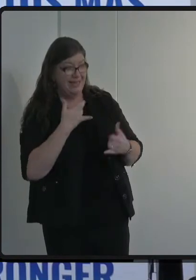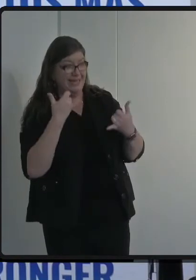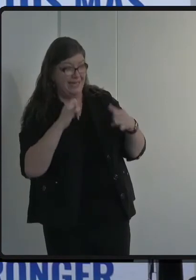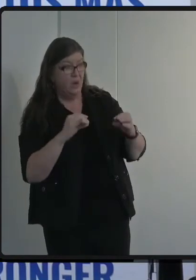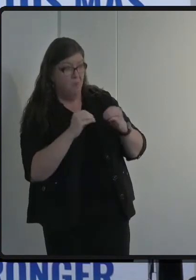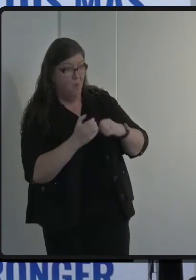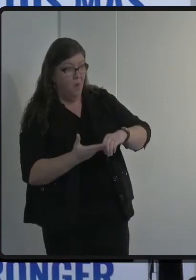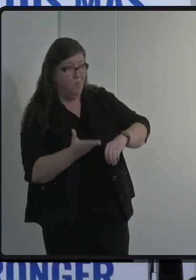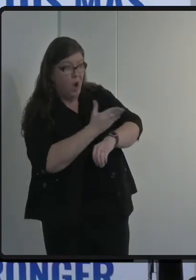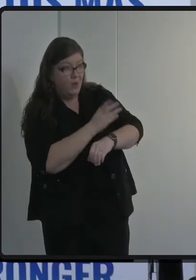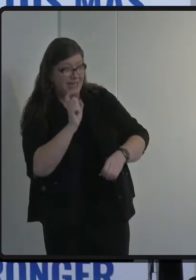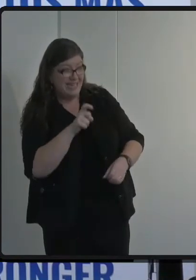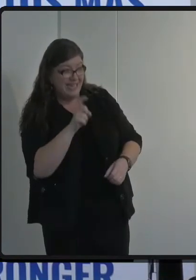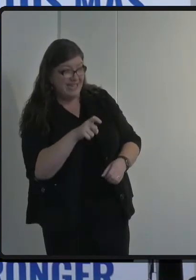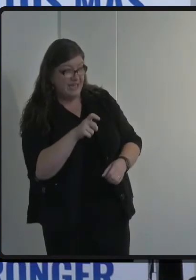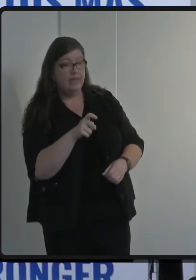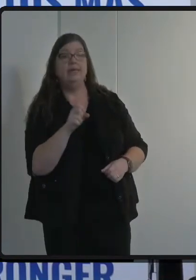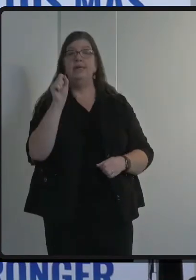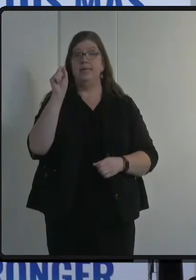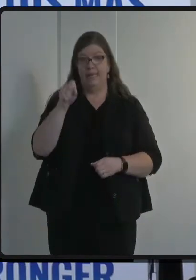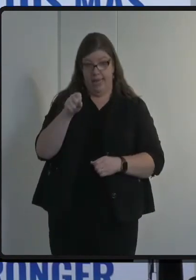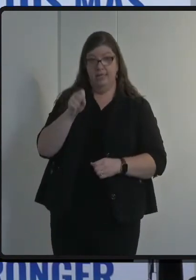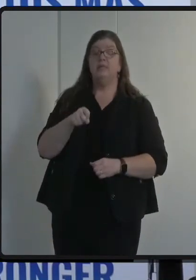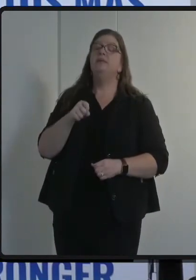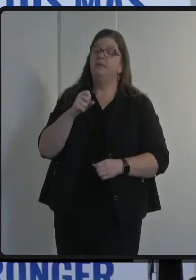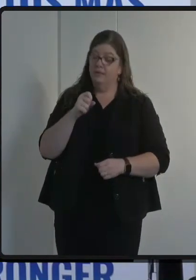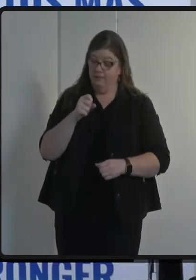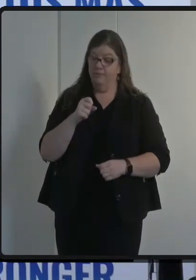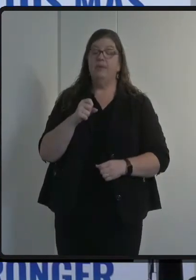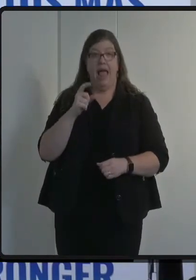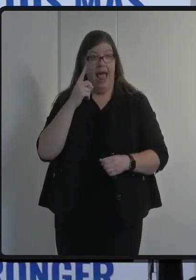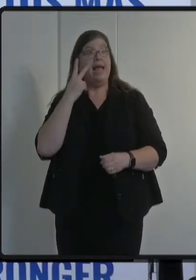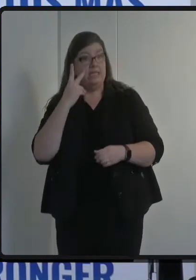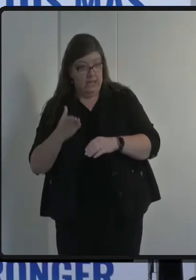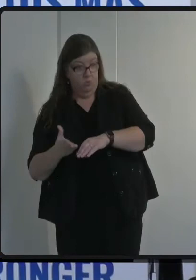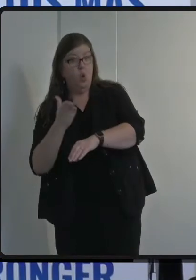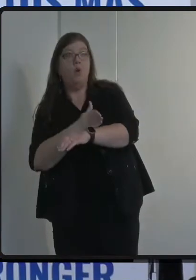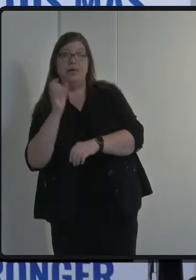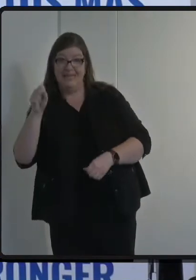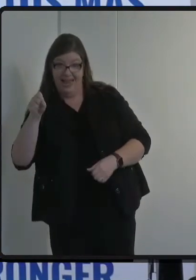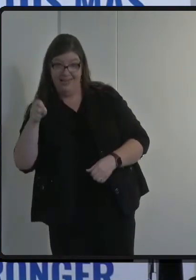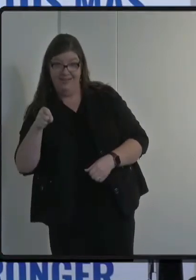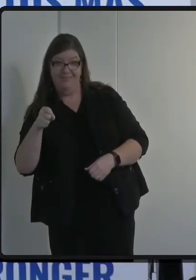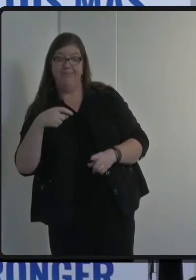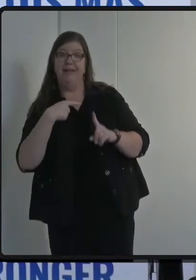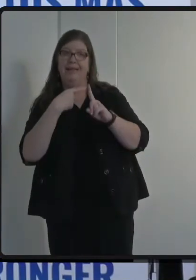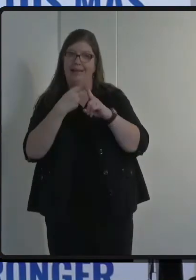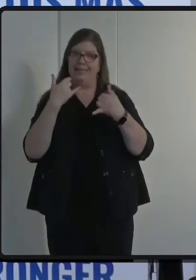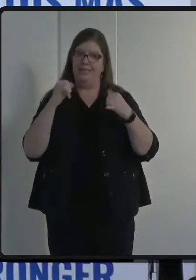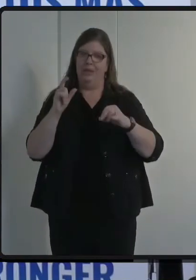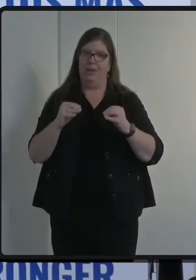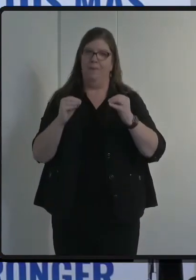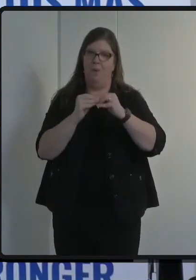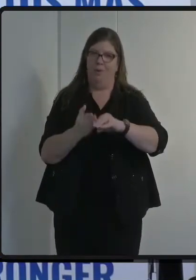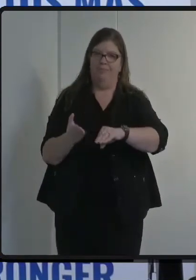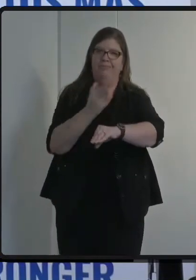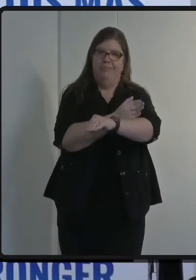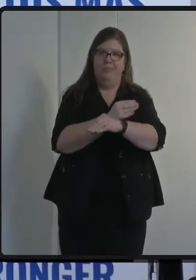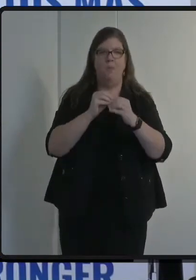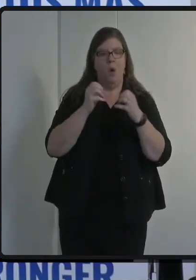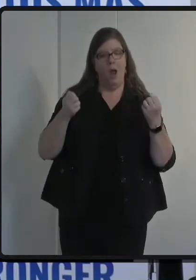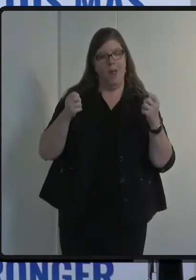progress that needs to be made in that area? I do see progress made, and I do realize that there are still